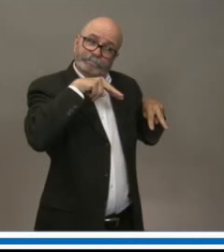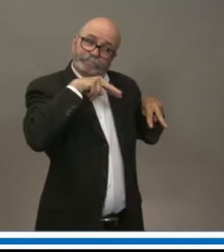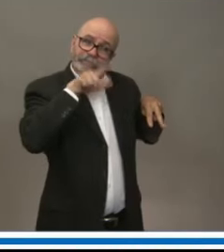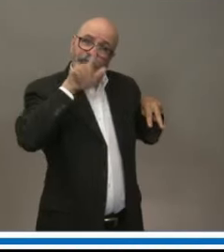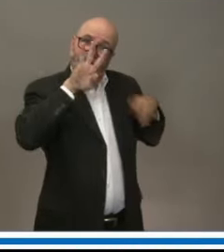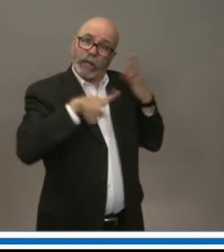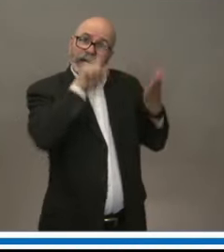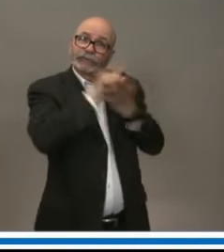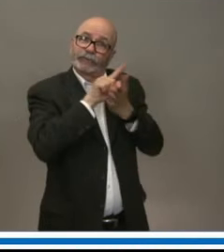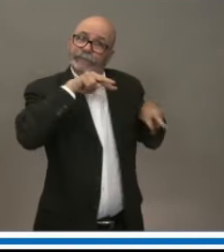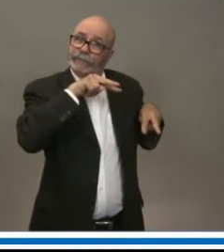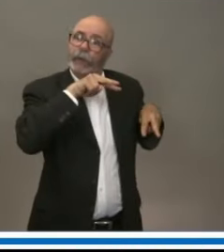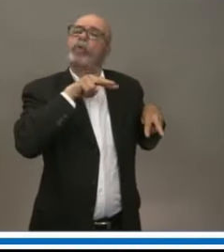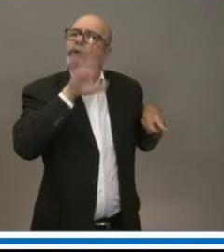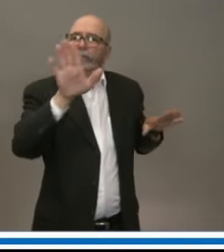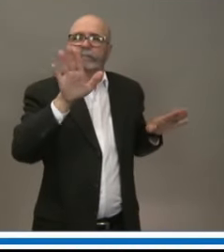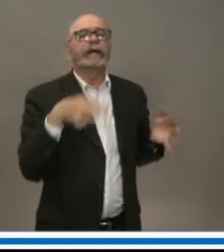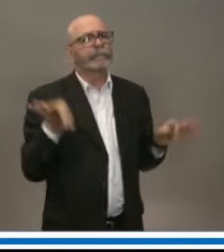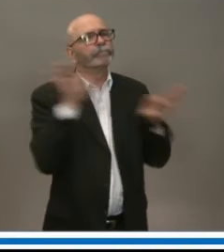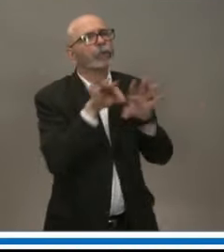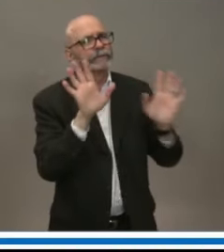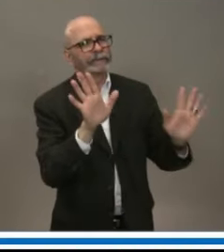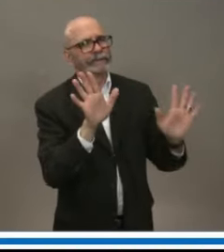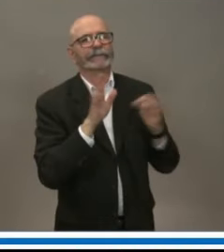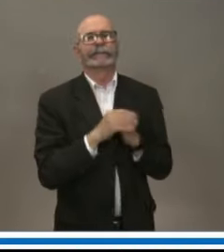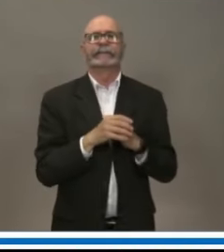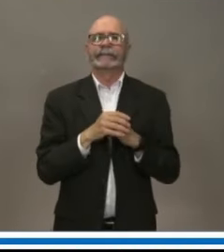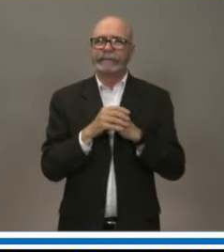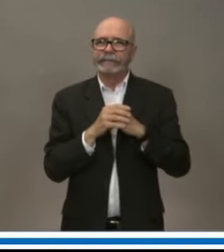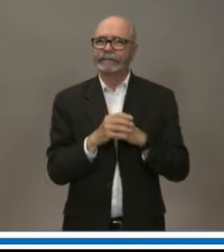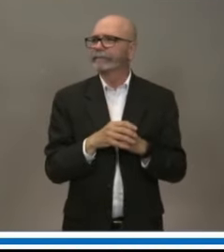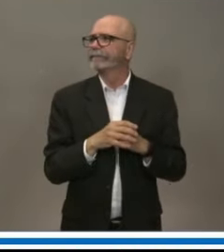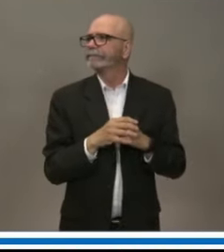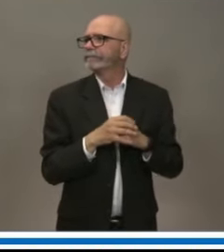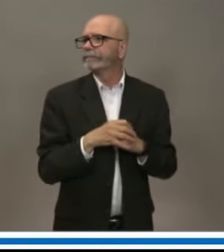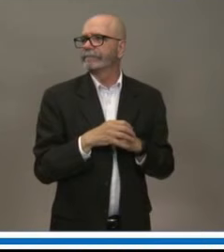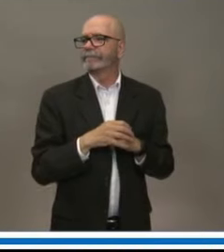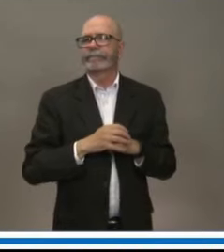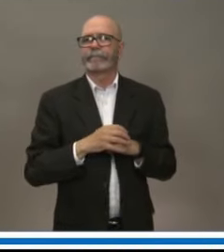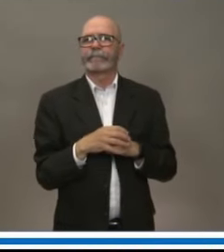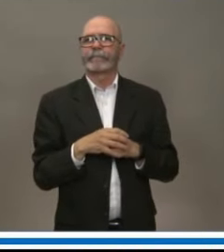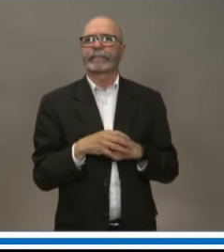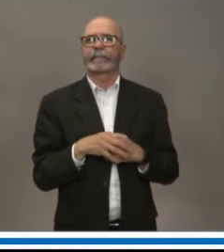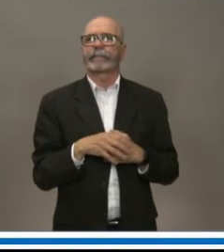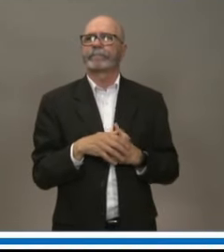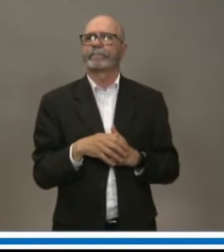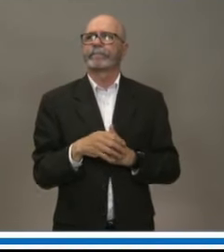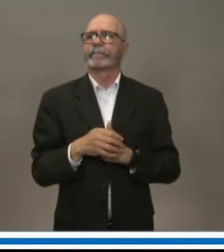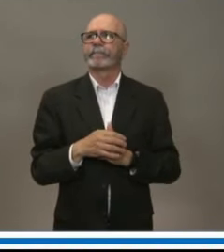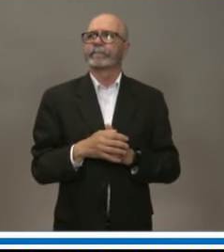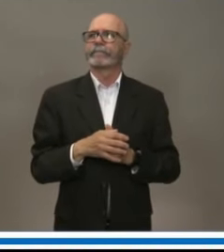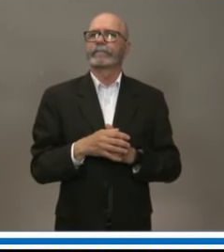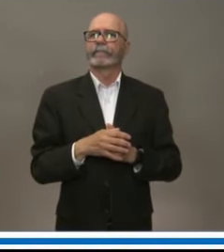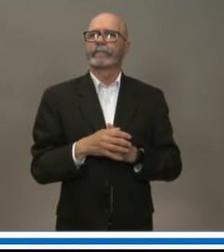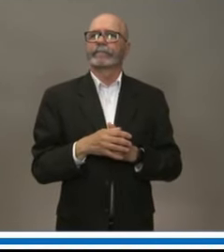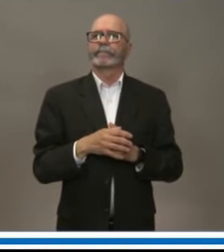of our health system response plan. As we've talked about, we've started